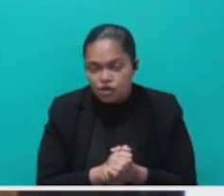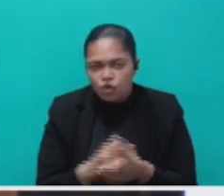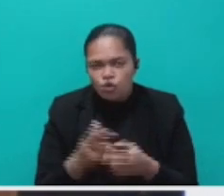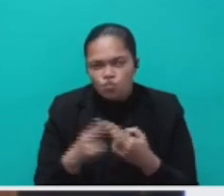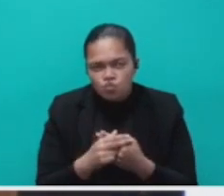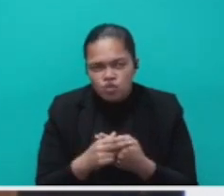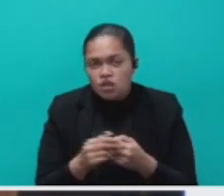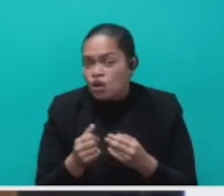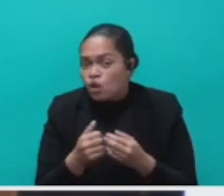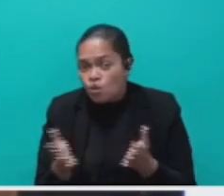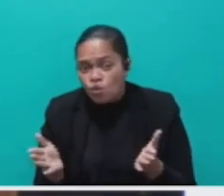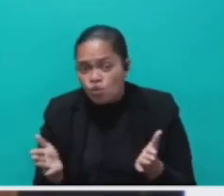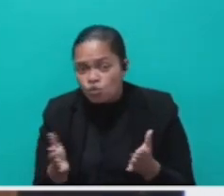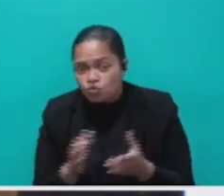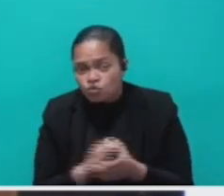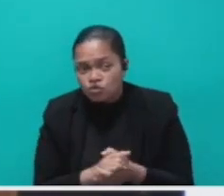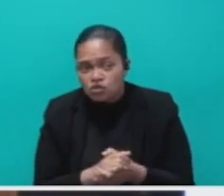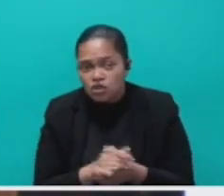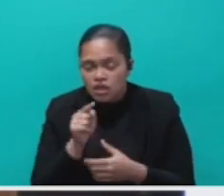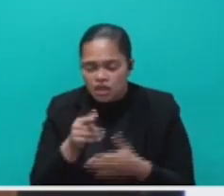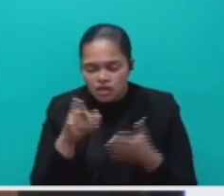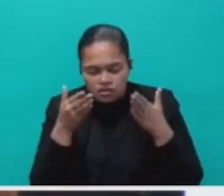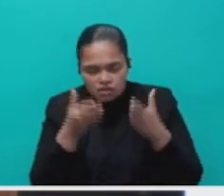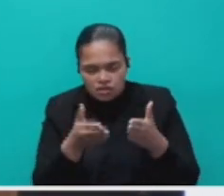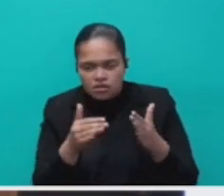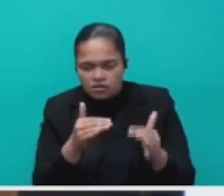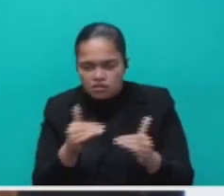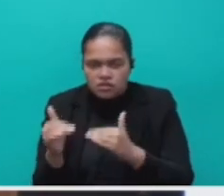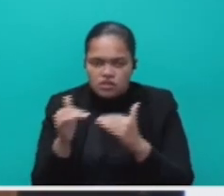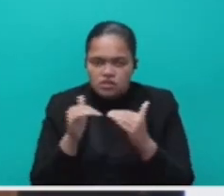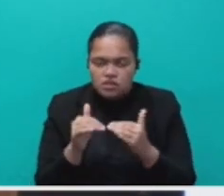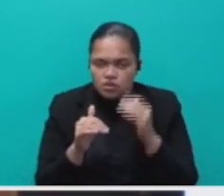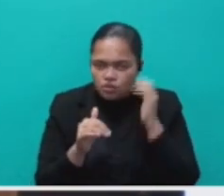with laws that deal with us equally.